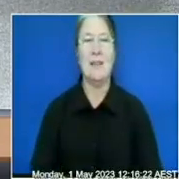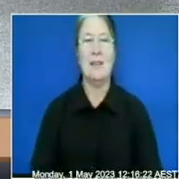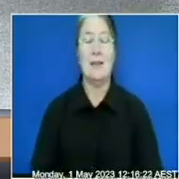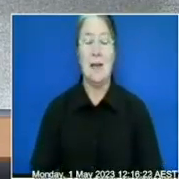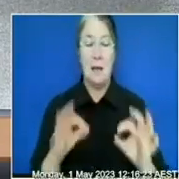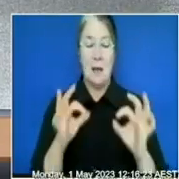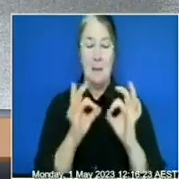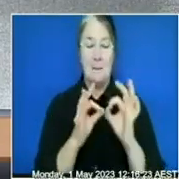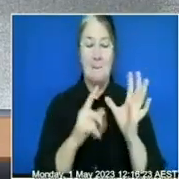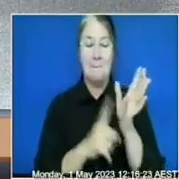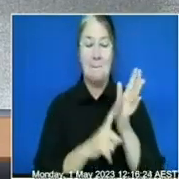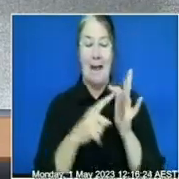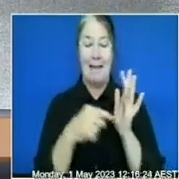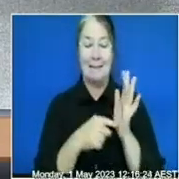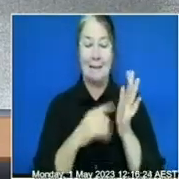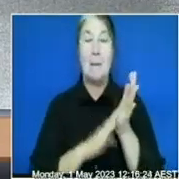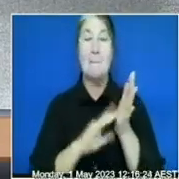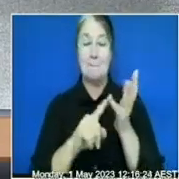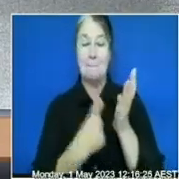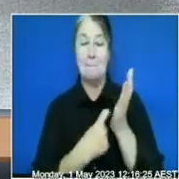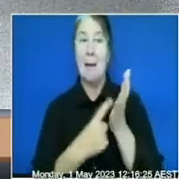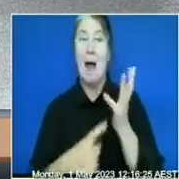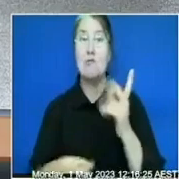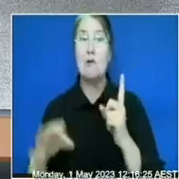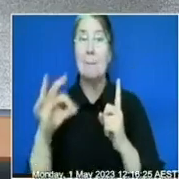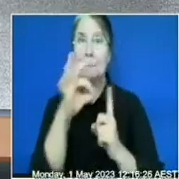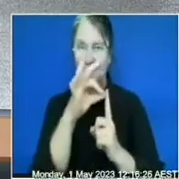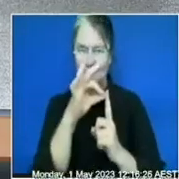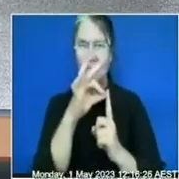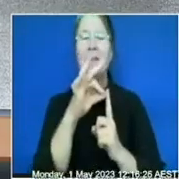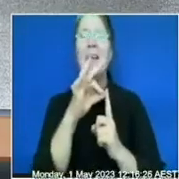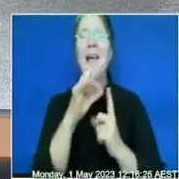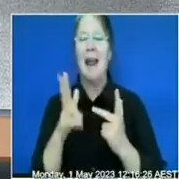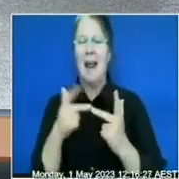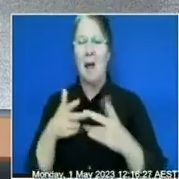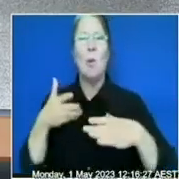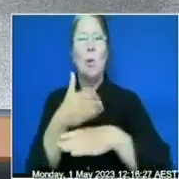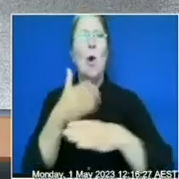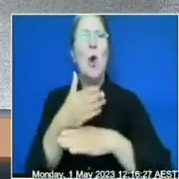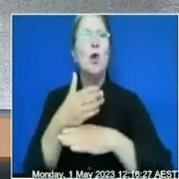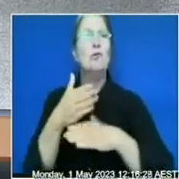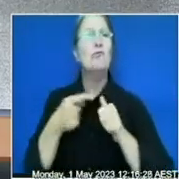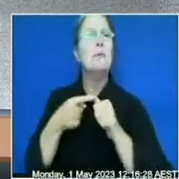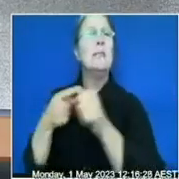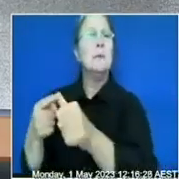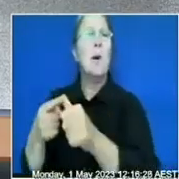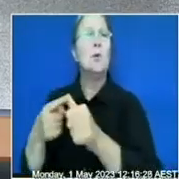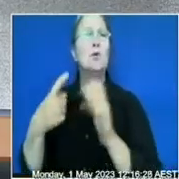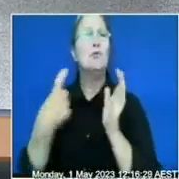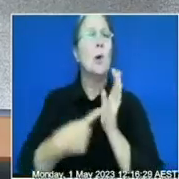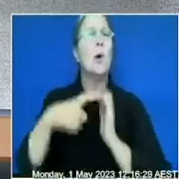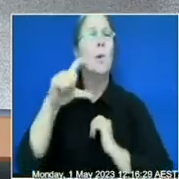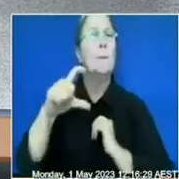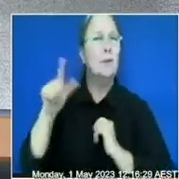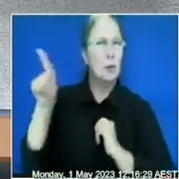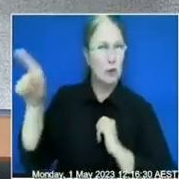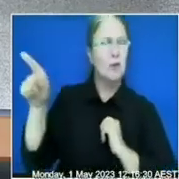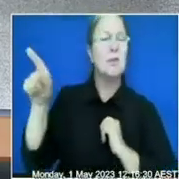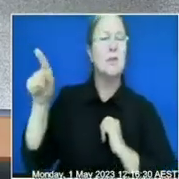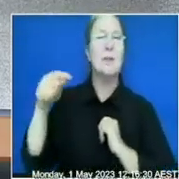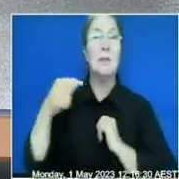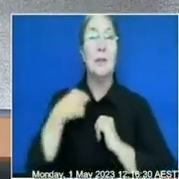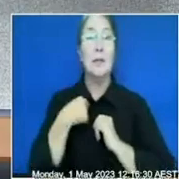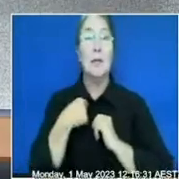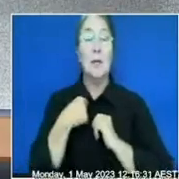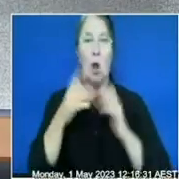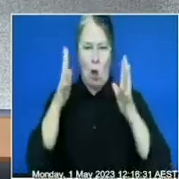the prevention and early intervention space. So I accept that we do see that there are still children and young people who are involved in